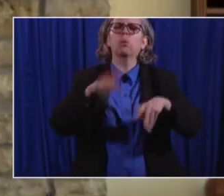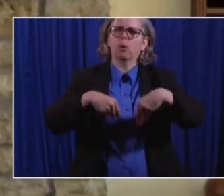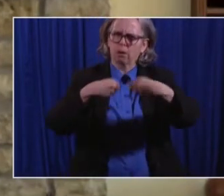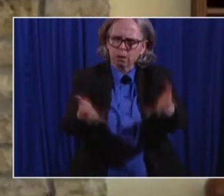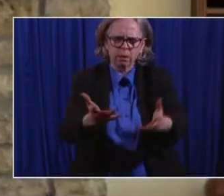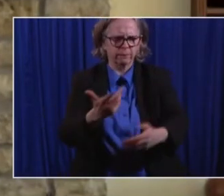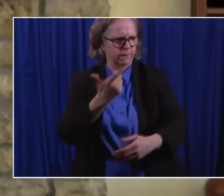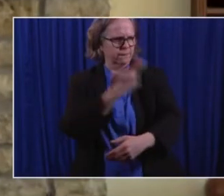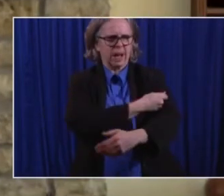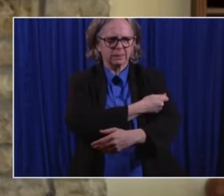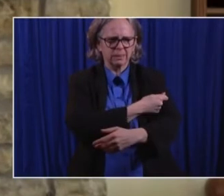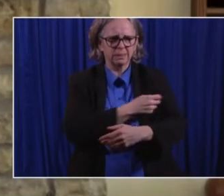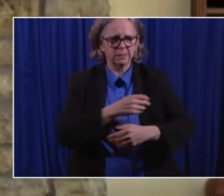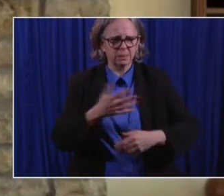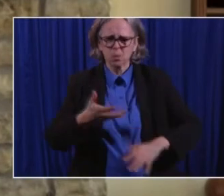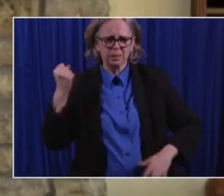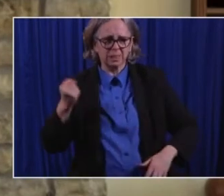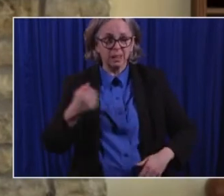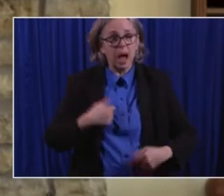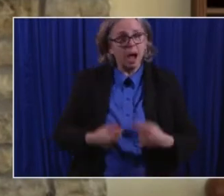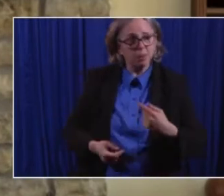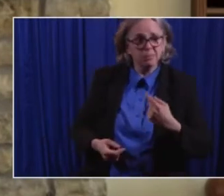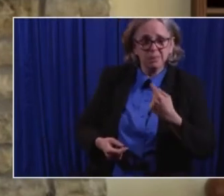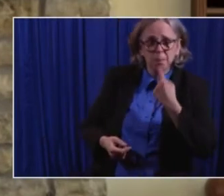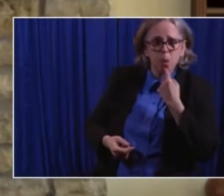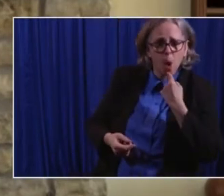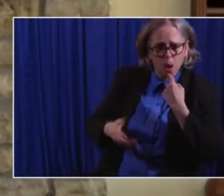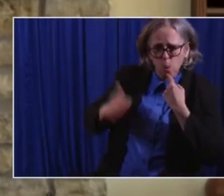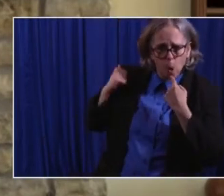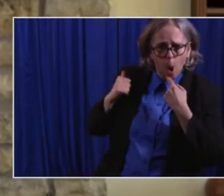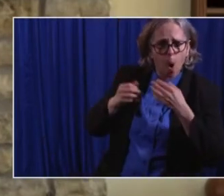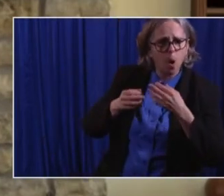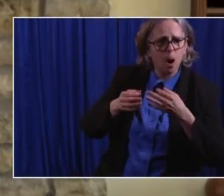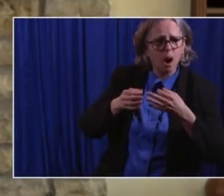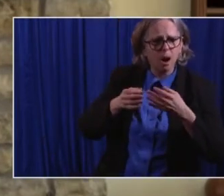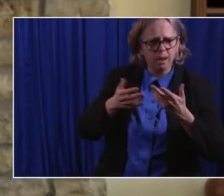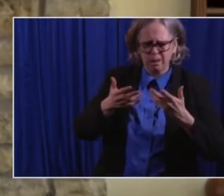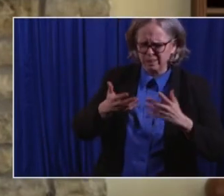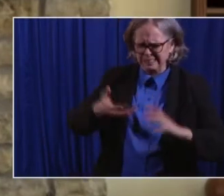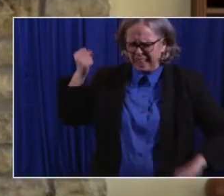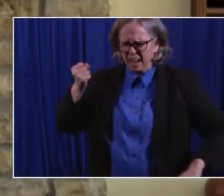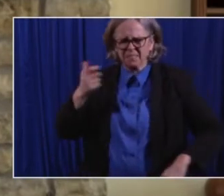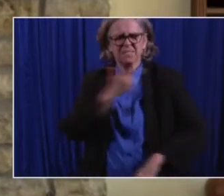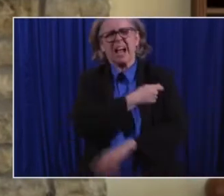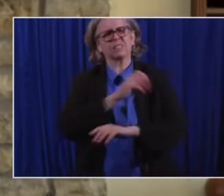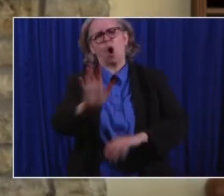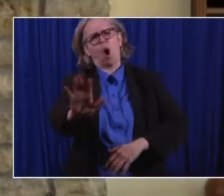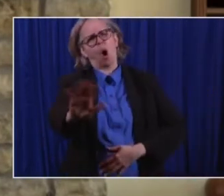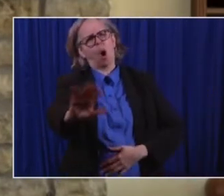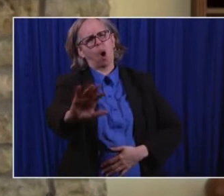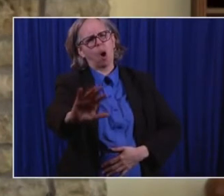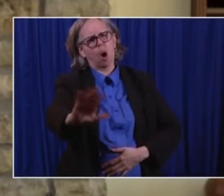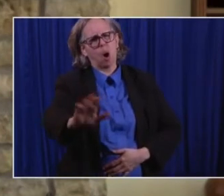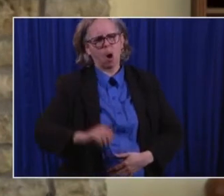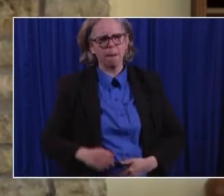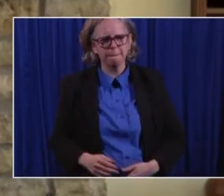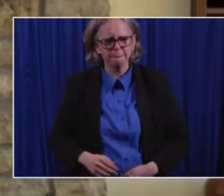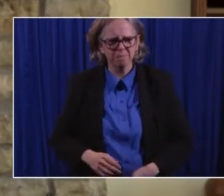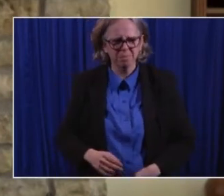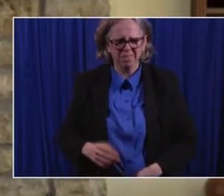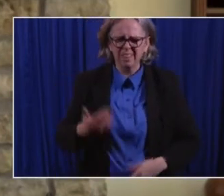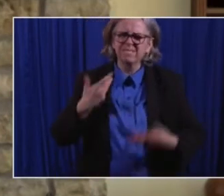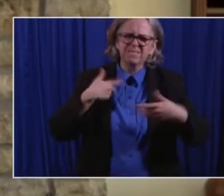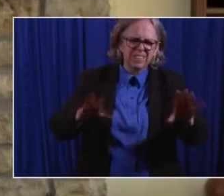I'm disappointed by that. I'm not going to belabor the discussion. We've had this discussion several times